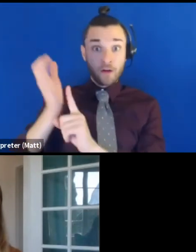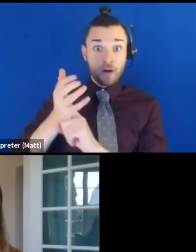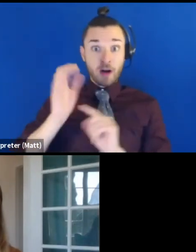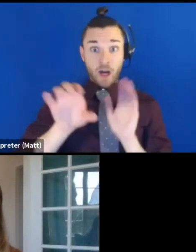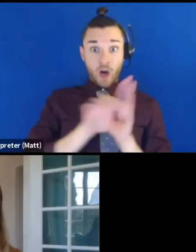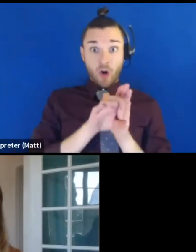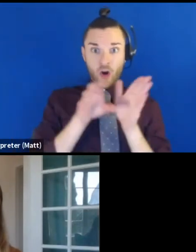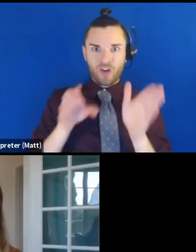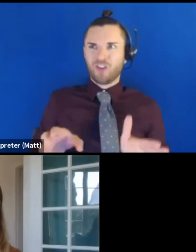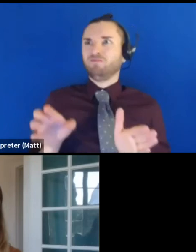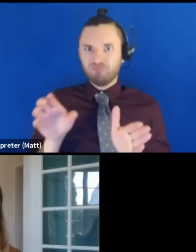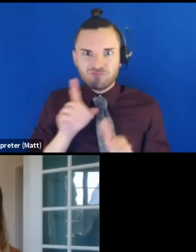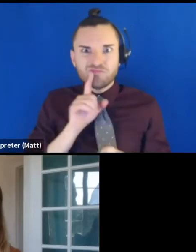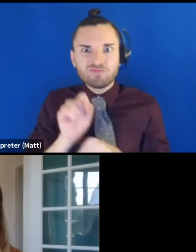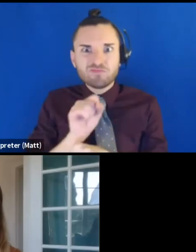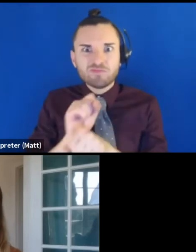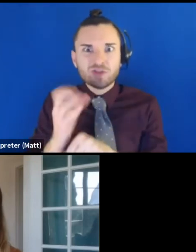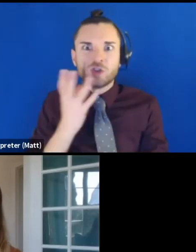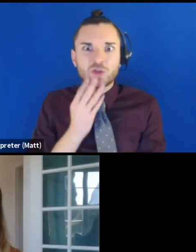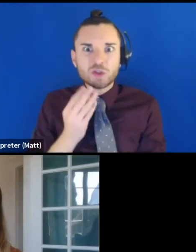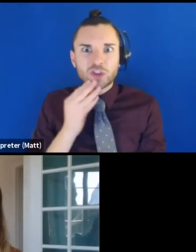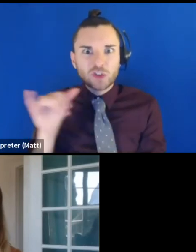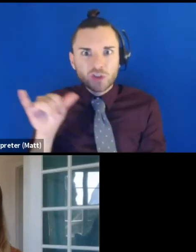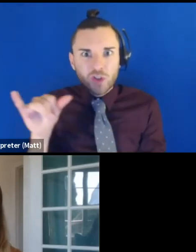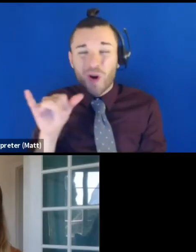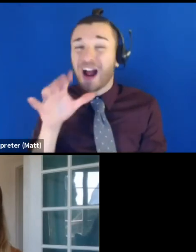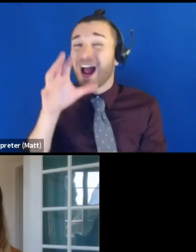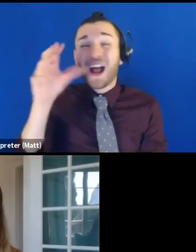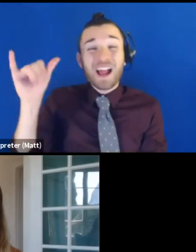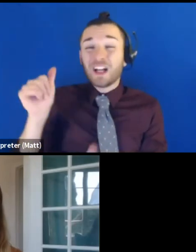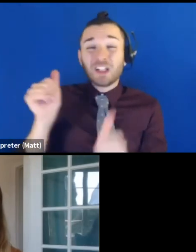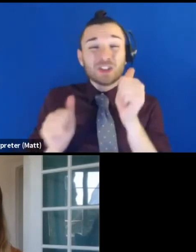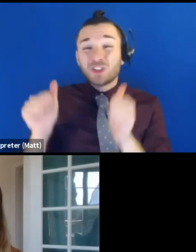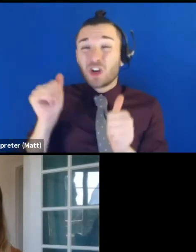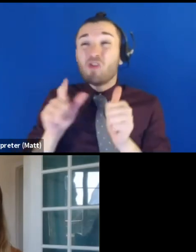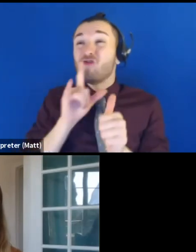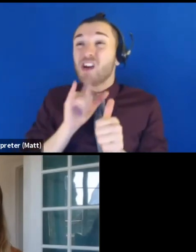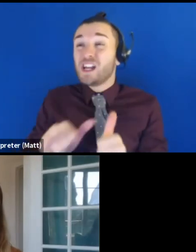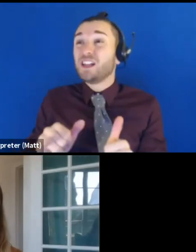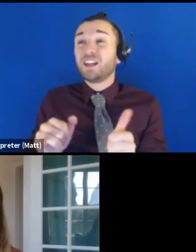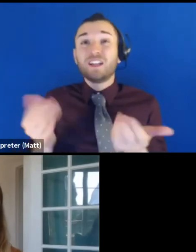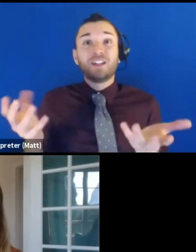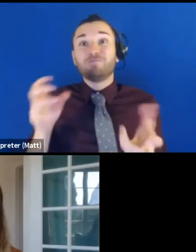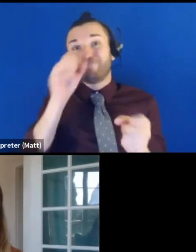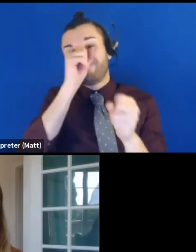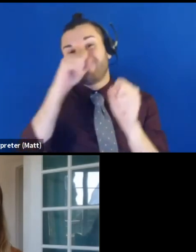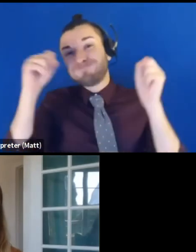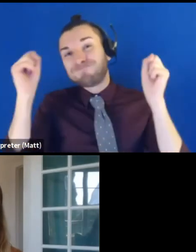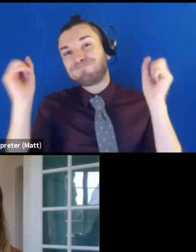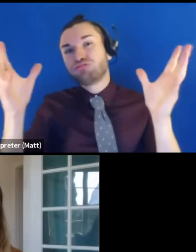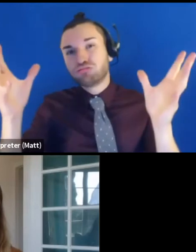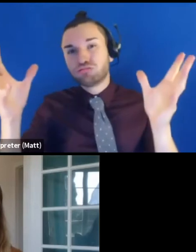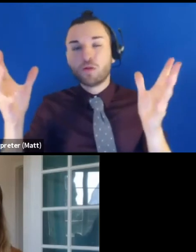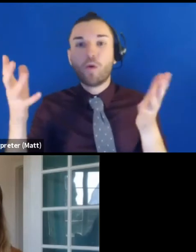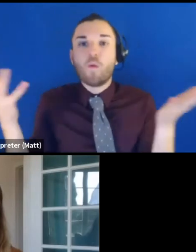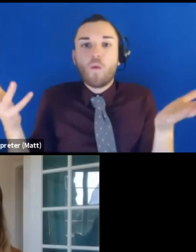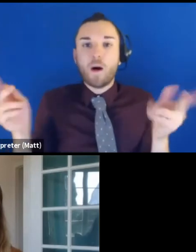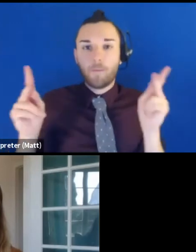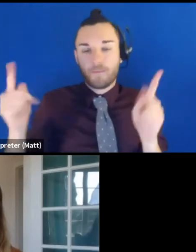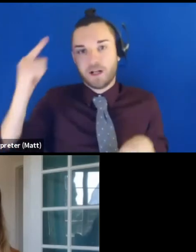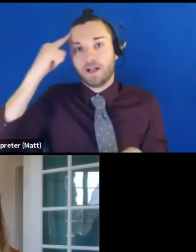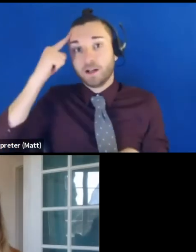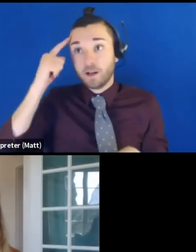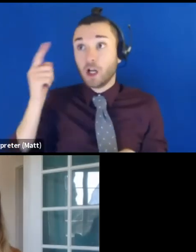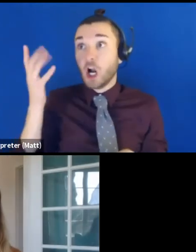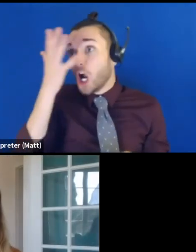to be even mildly concerned with what anybody else thinks about how they look or about whether